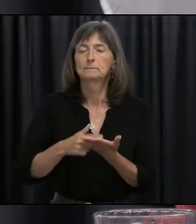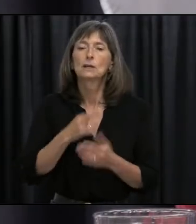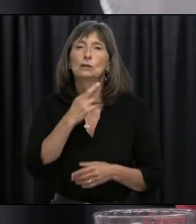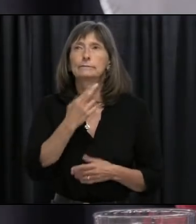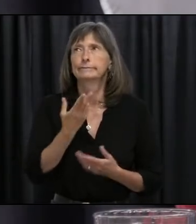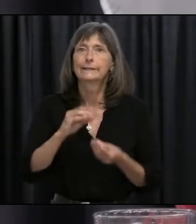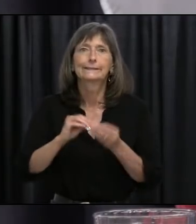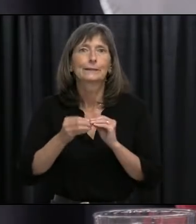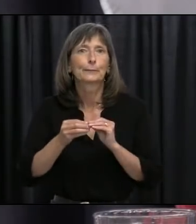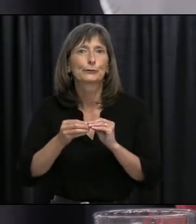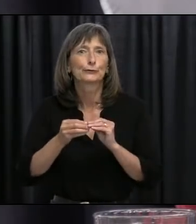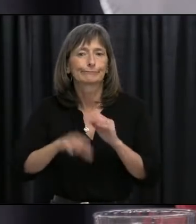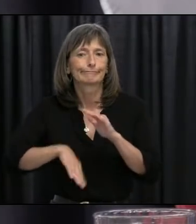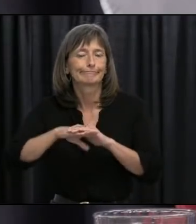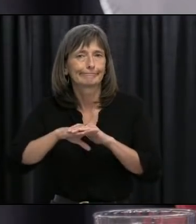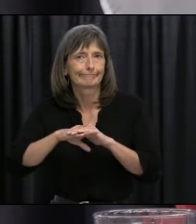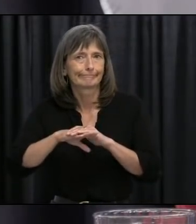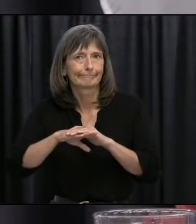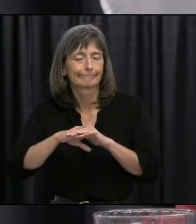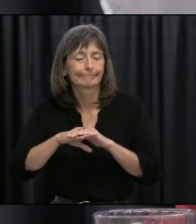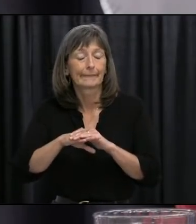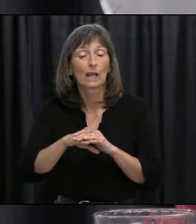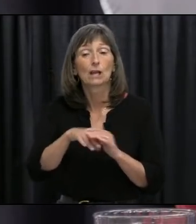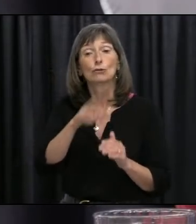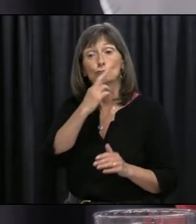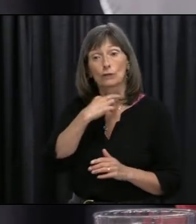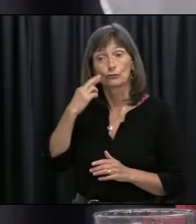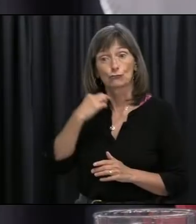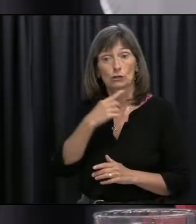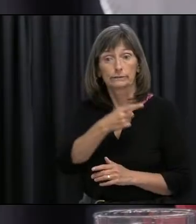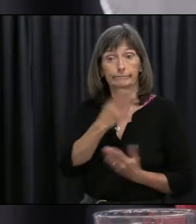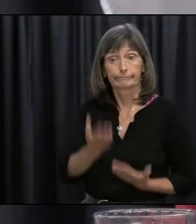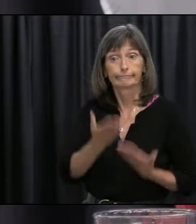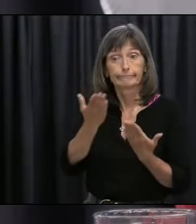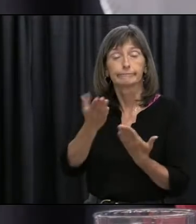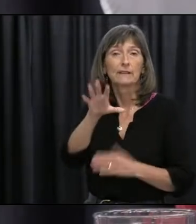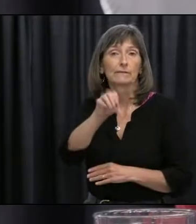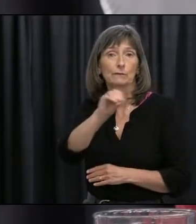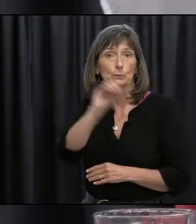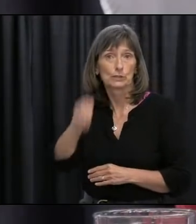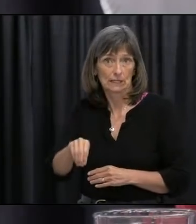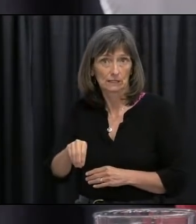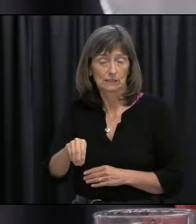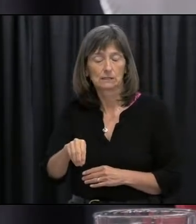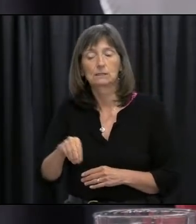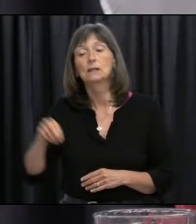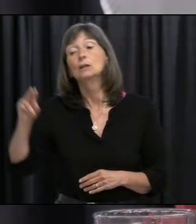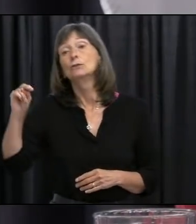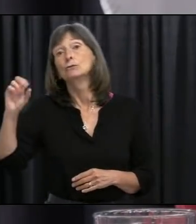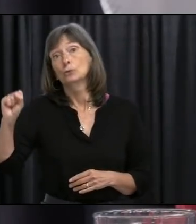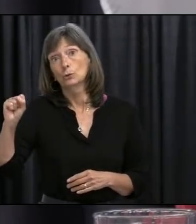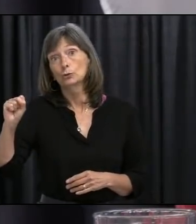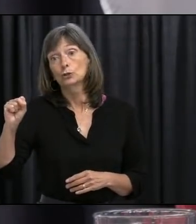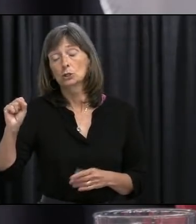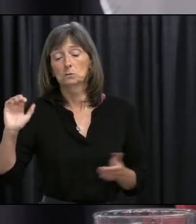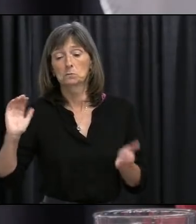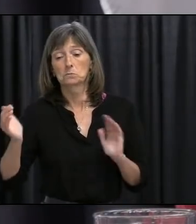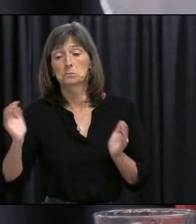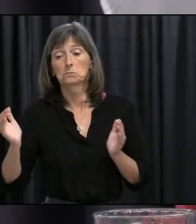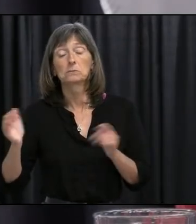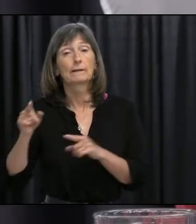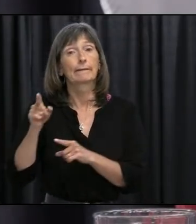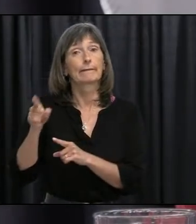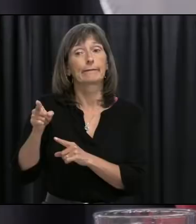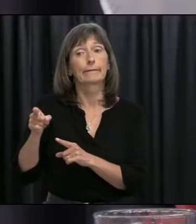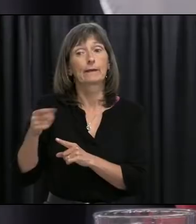example, Dr. Fitzgerald recommended that they operate but at 50% capacity. Nova Scotia, which we're being compared with, actually has